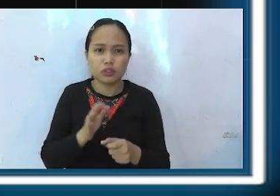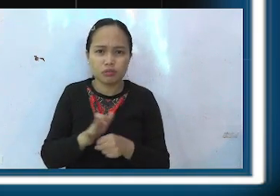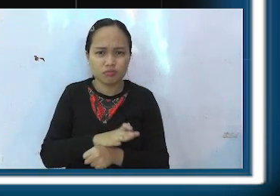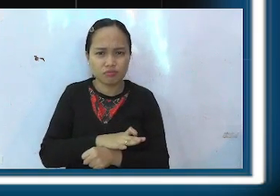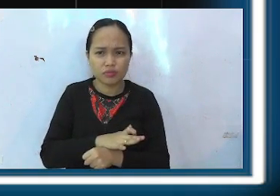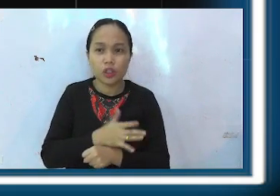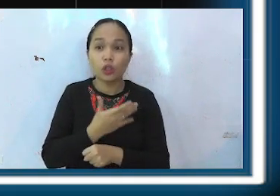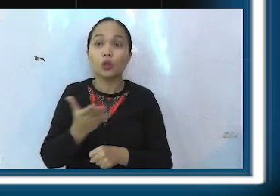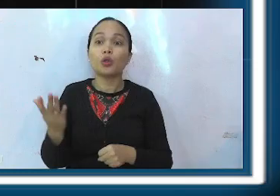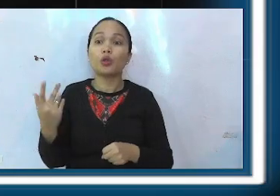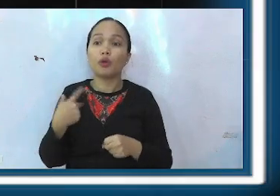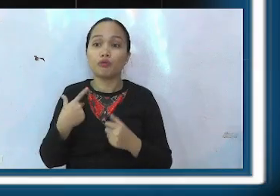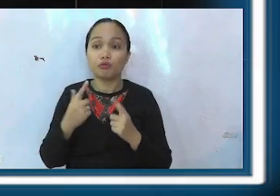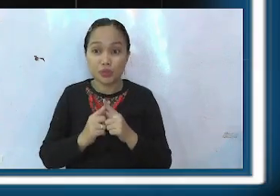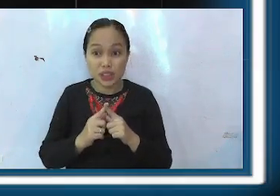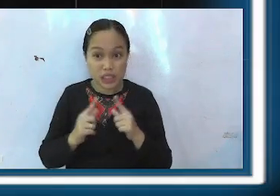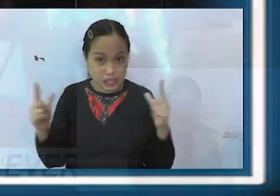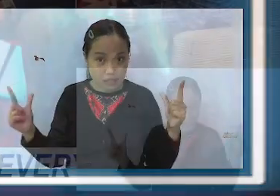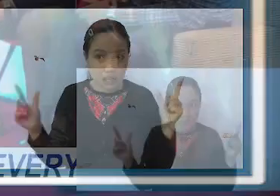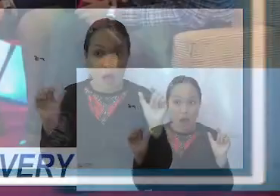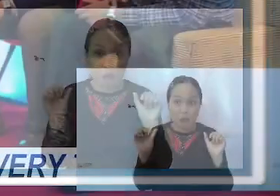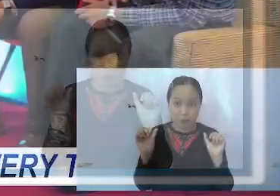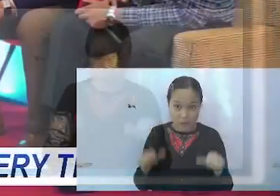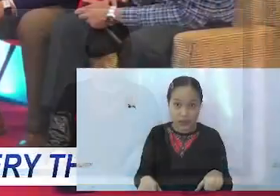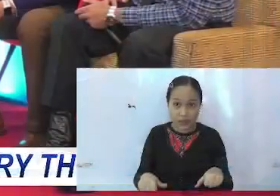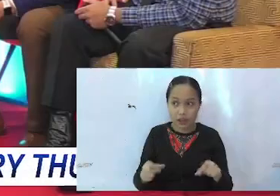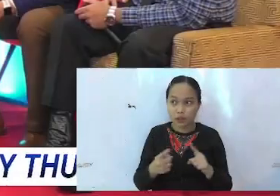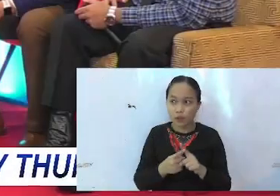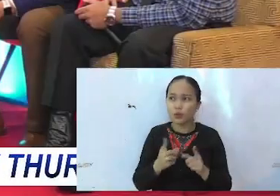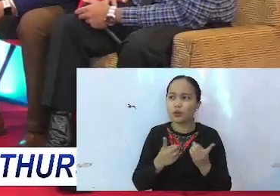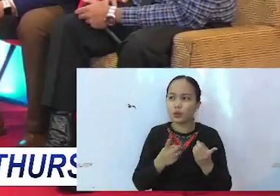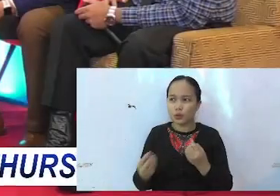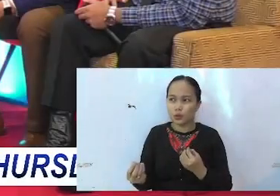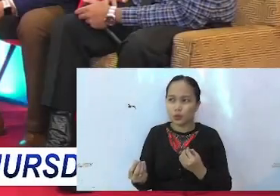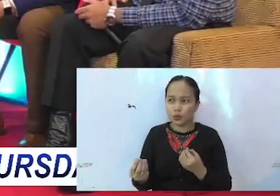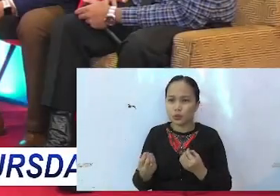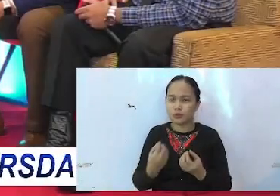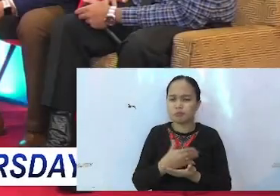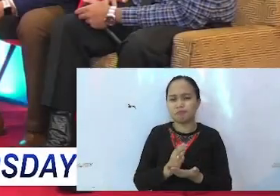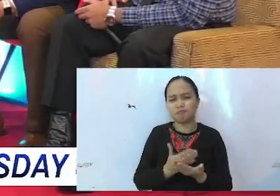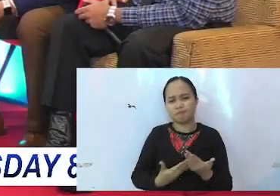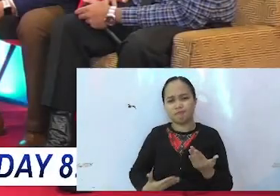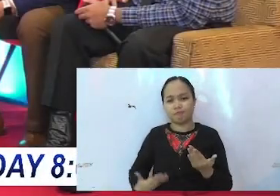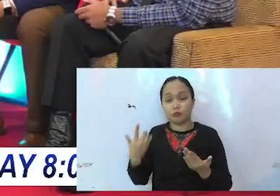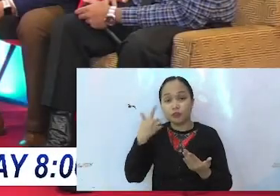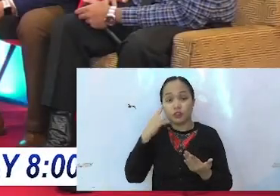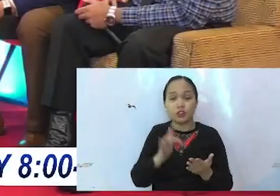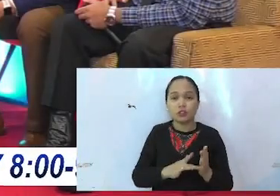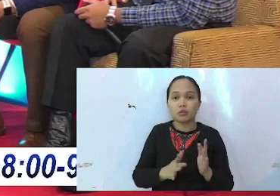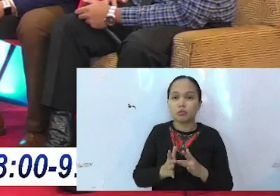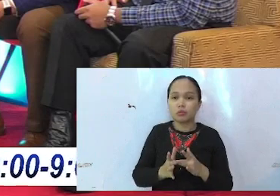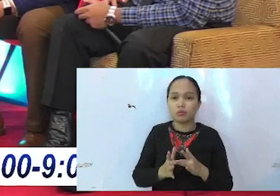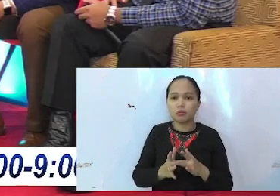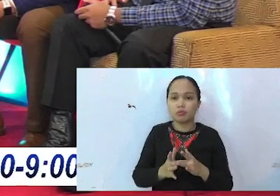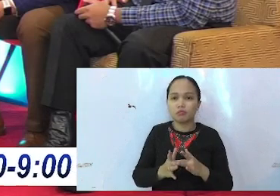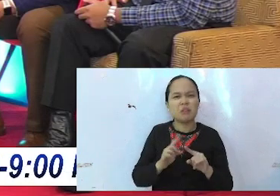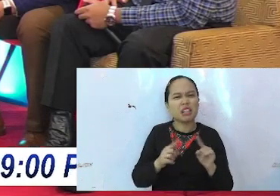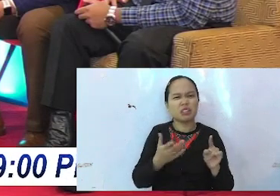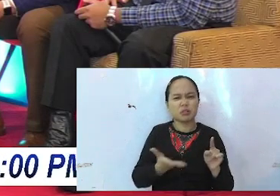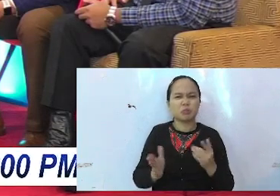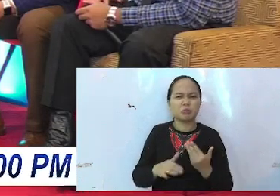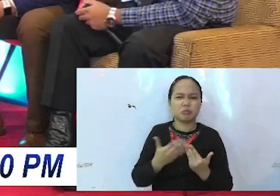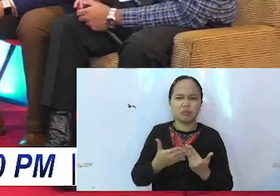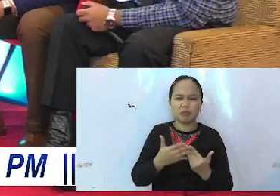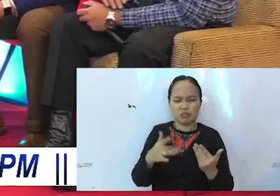You possess a great ability to do something powerful for Jesus Christ. Yeah. But you can't get sidetracked. That's